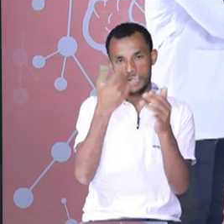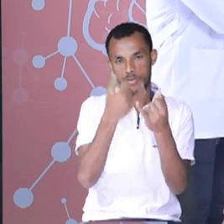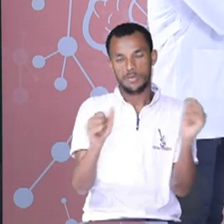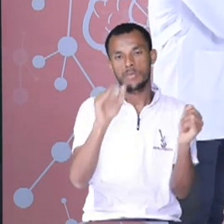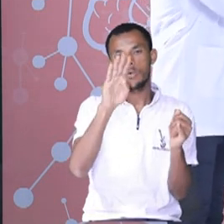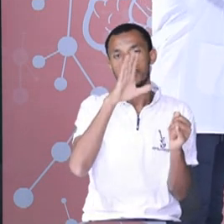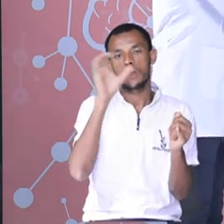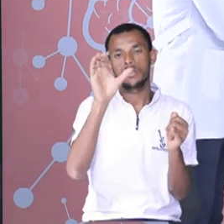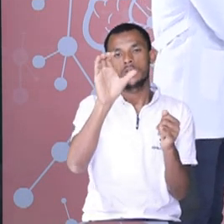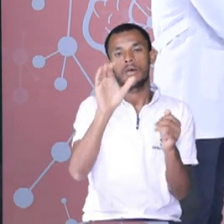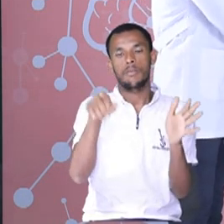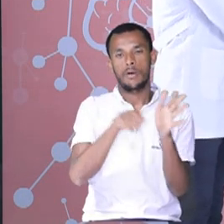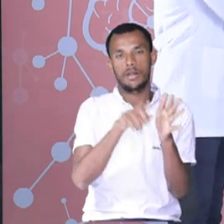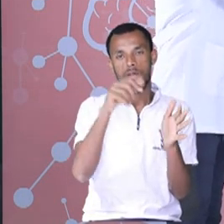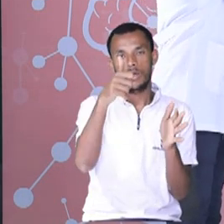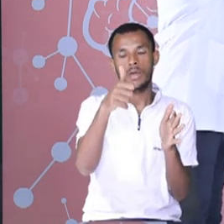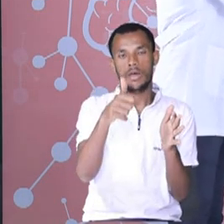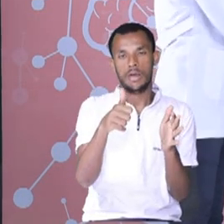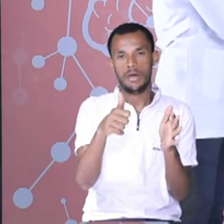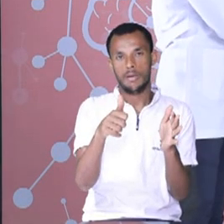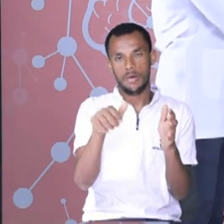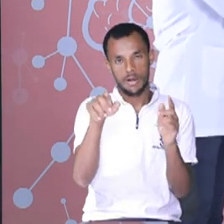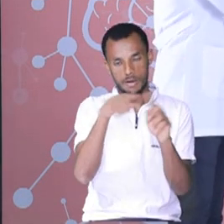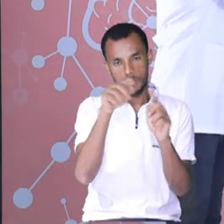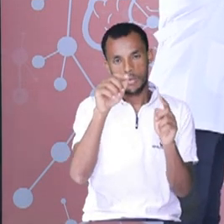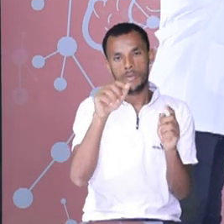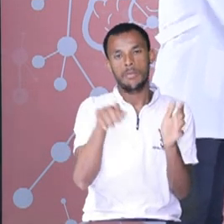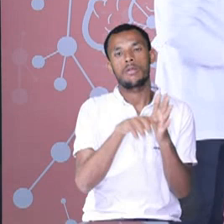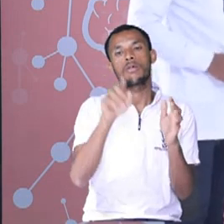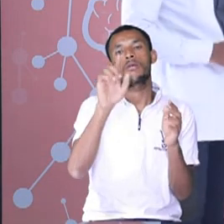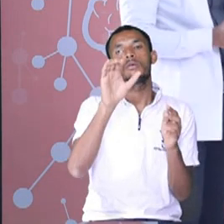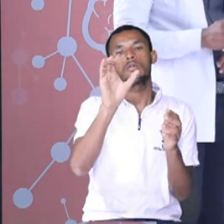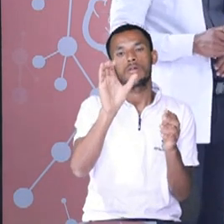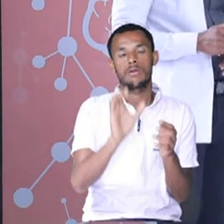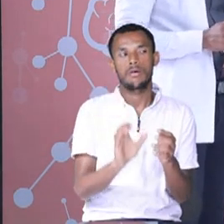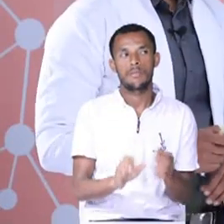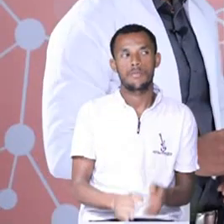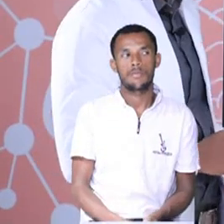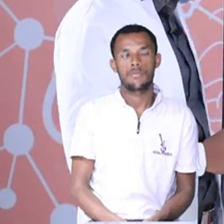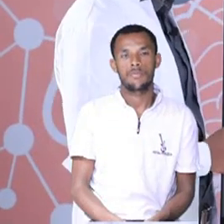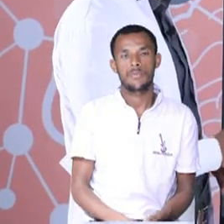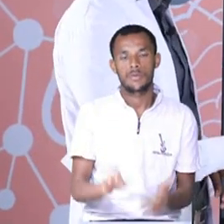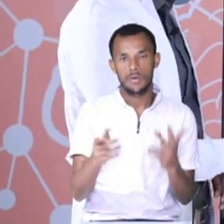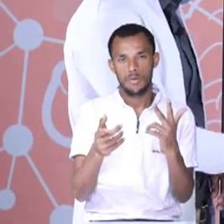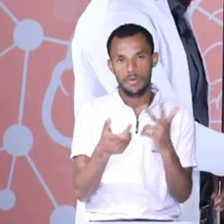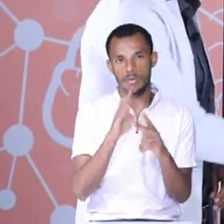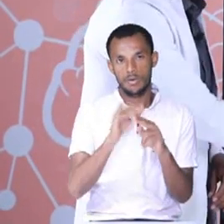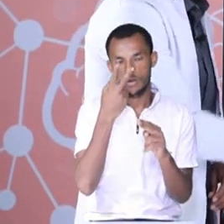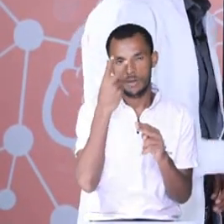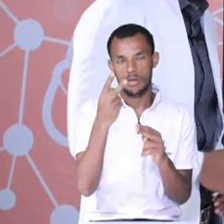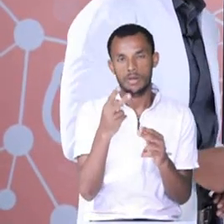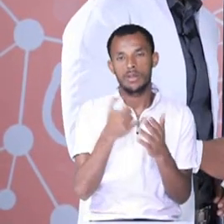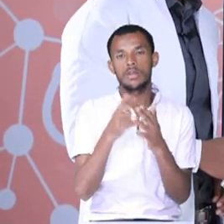Therefore, minus a minus times b minus times c minus c. The third one is, this